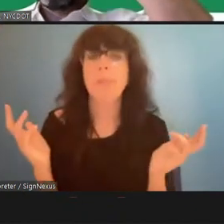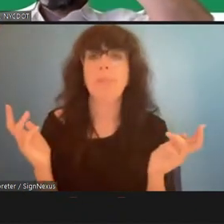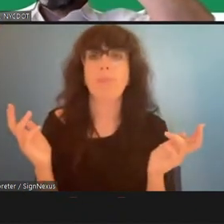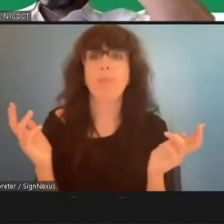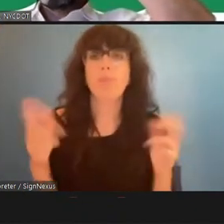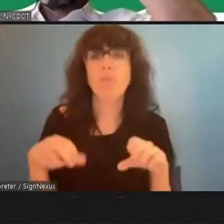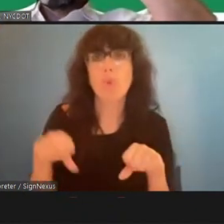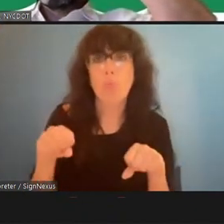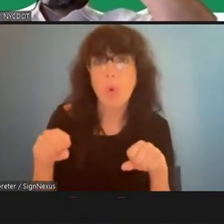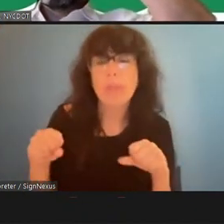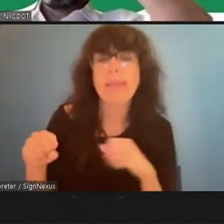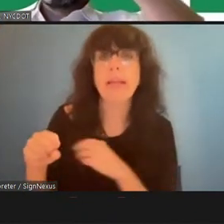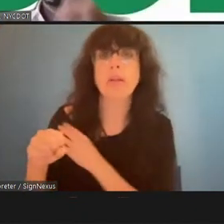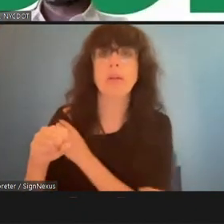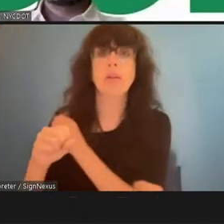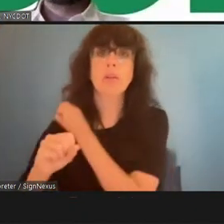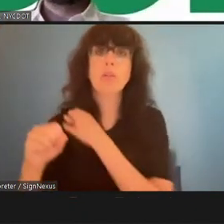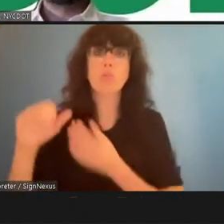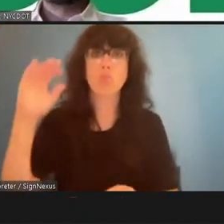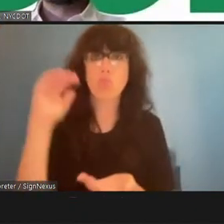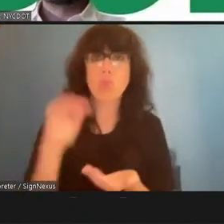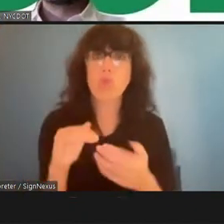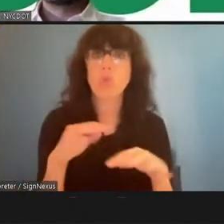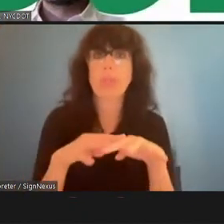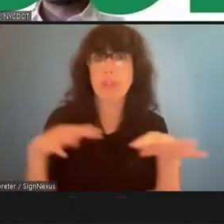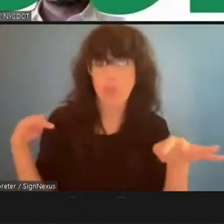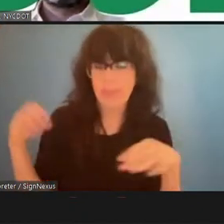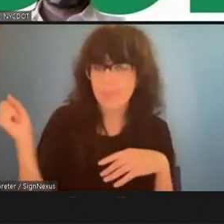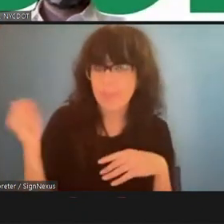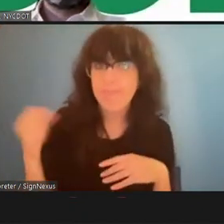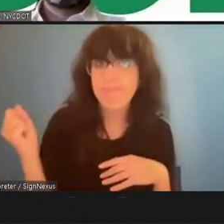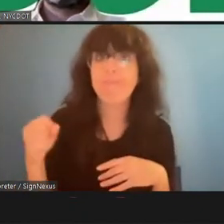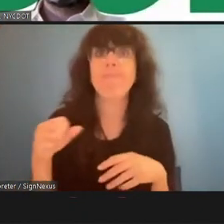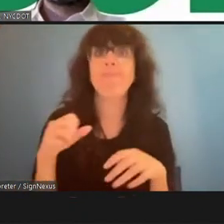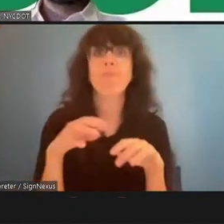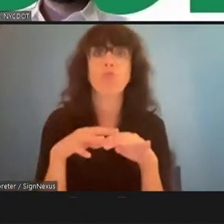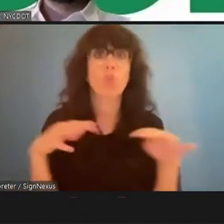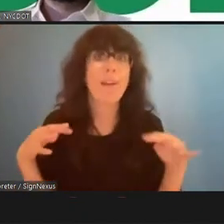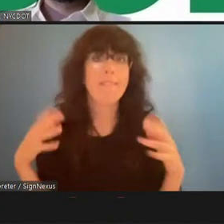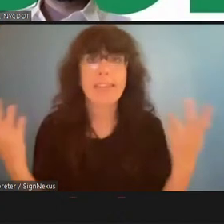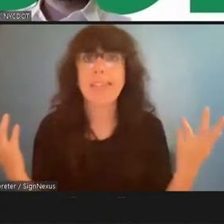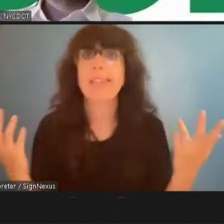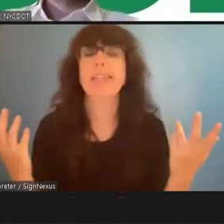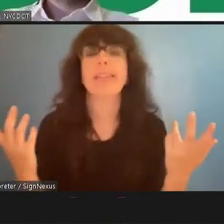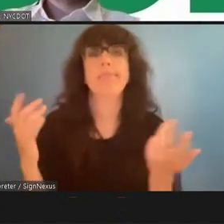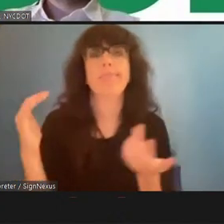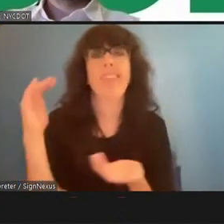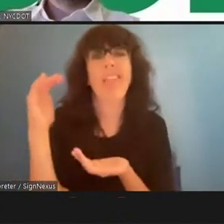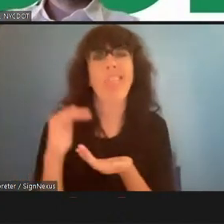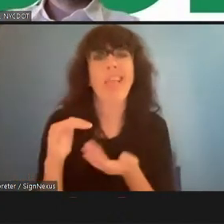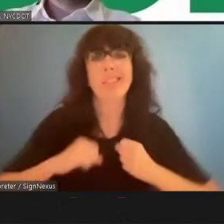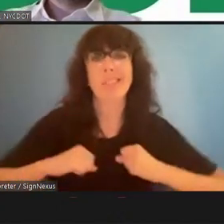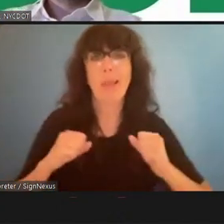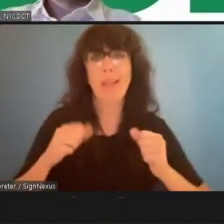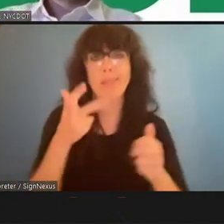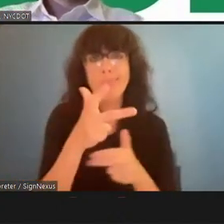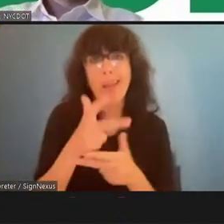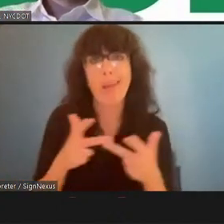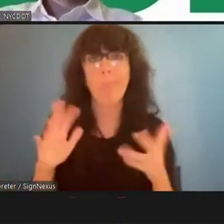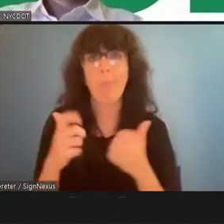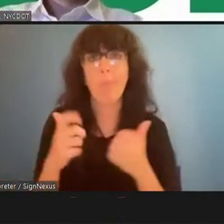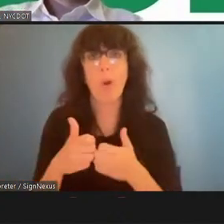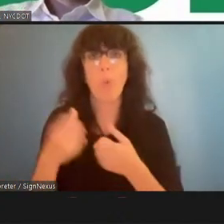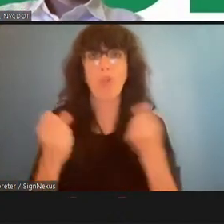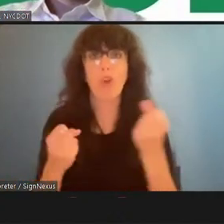motorcycles demonstrately reduced congestion uh traffic to take up less space than cars and